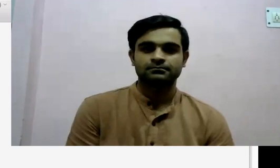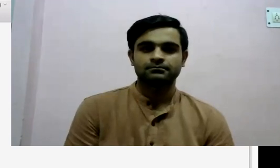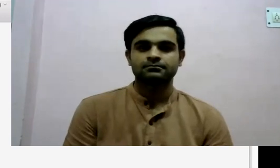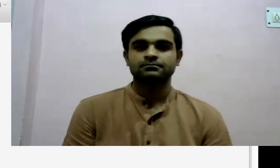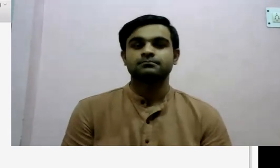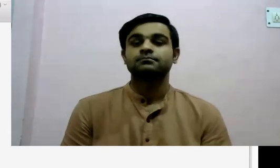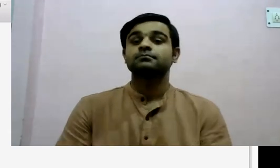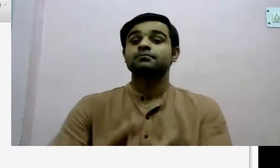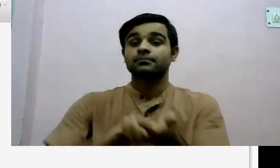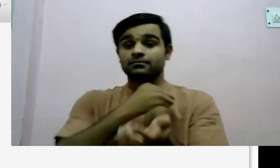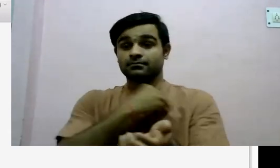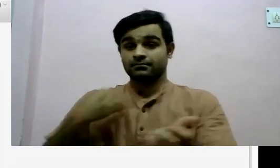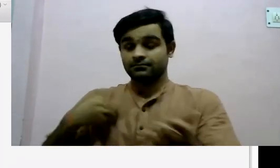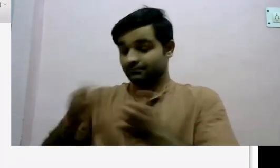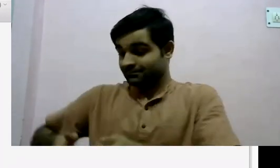Hospital charges.